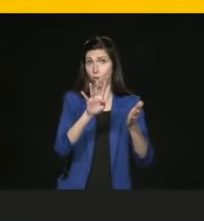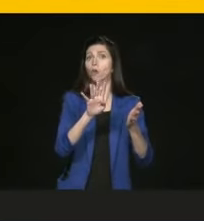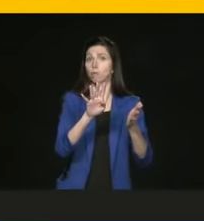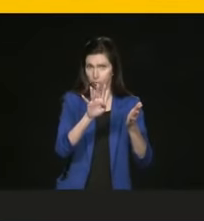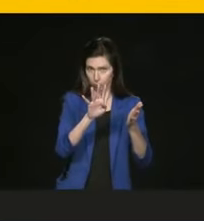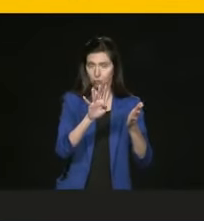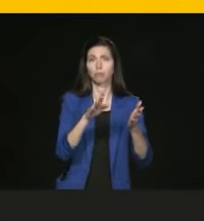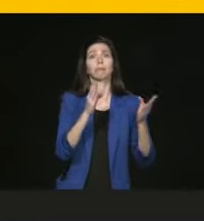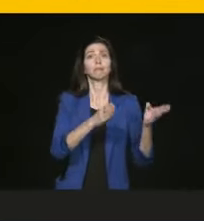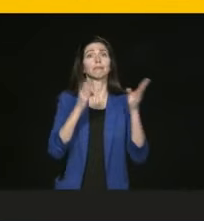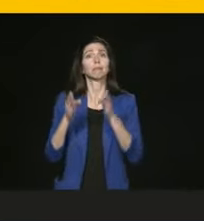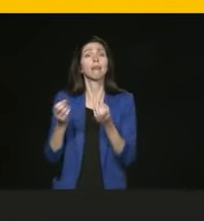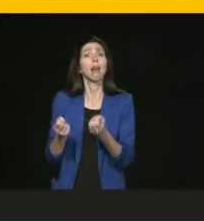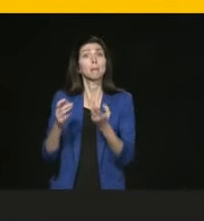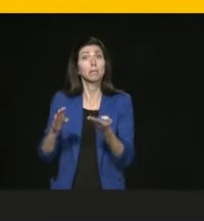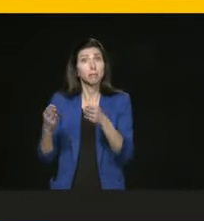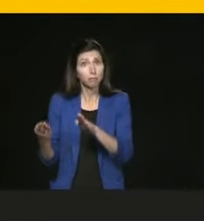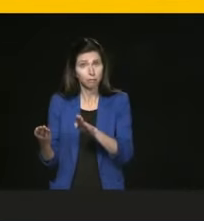1,309 deaths.